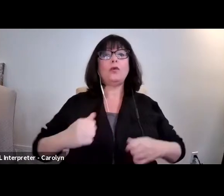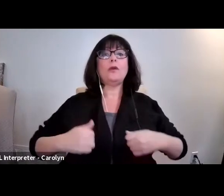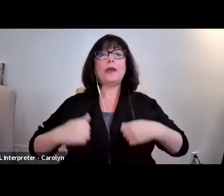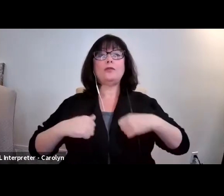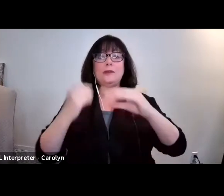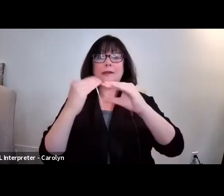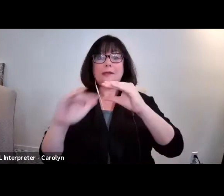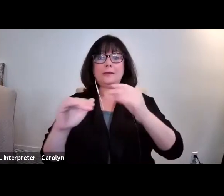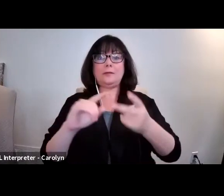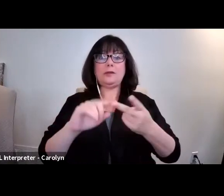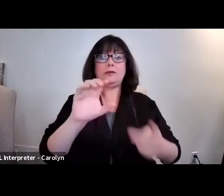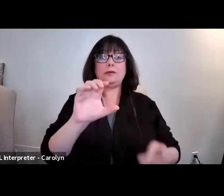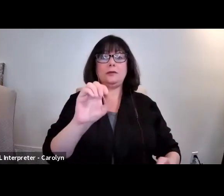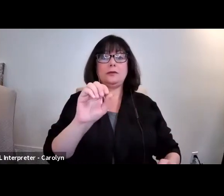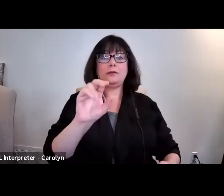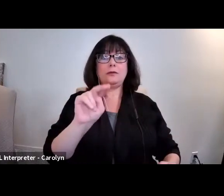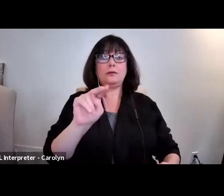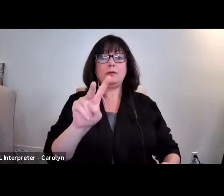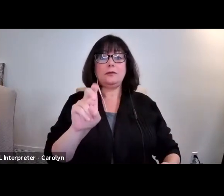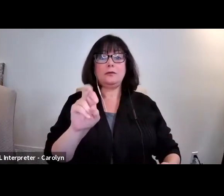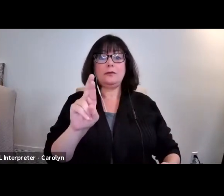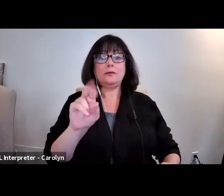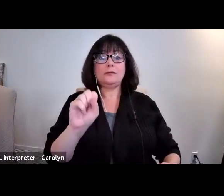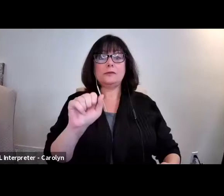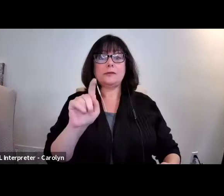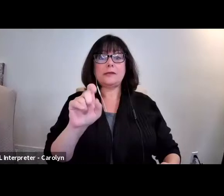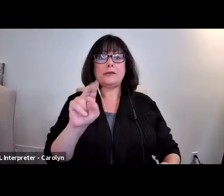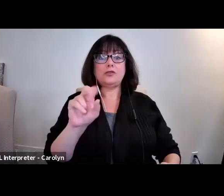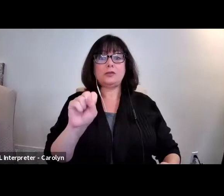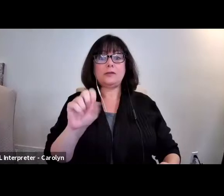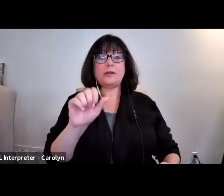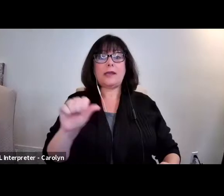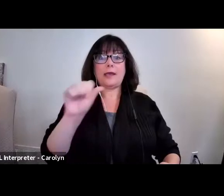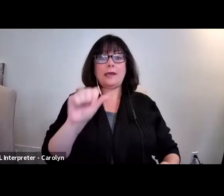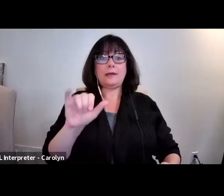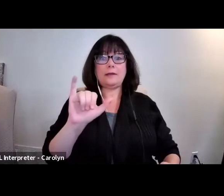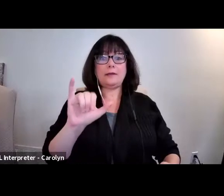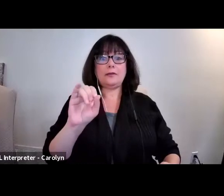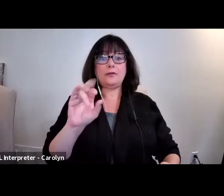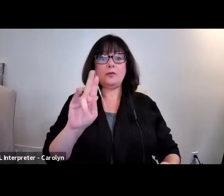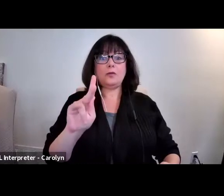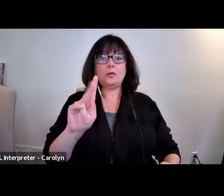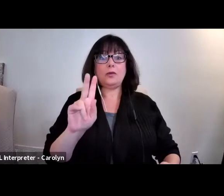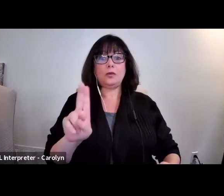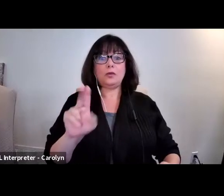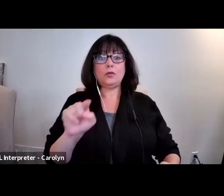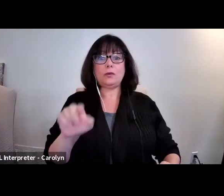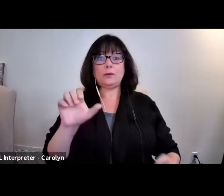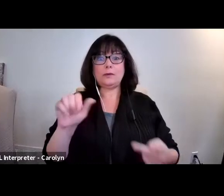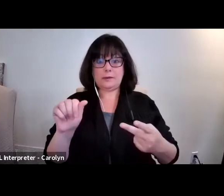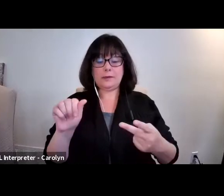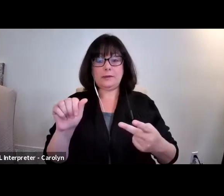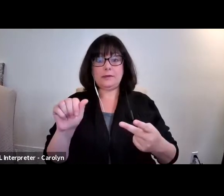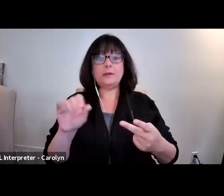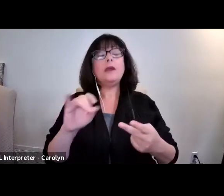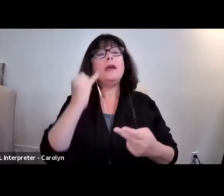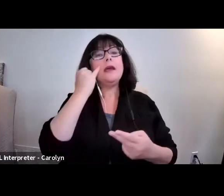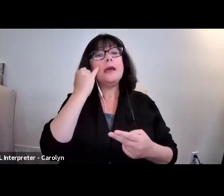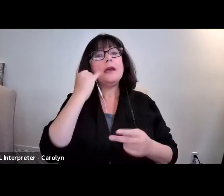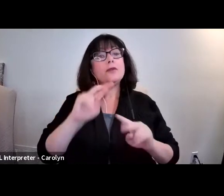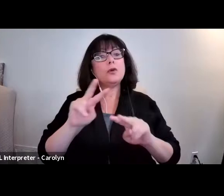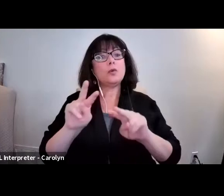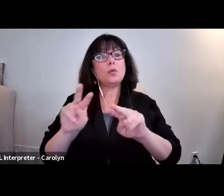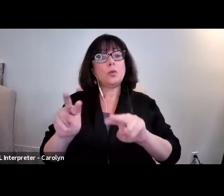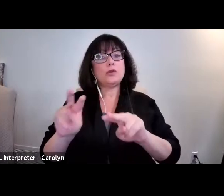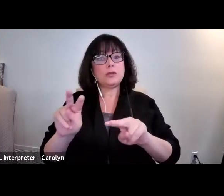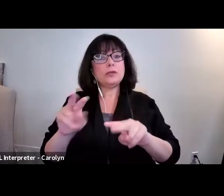conversations@yorku.ca. The link is also on the webcast website. If you're watching on YouTube, please use the email address to